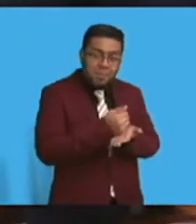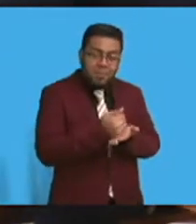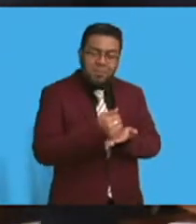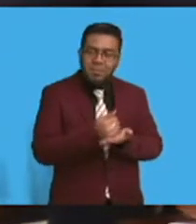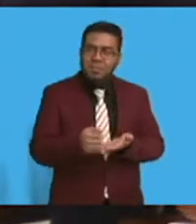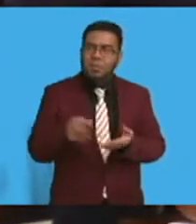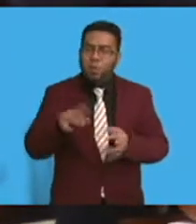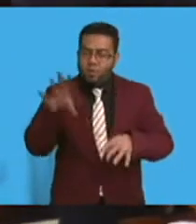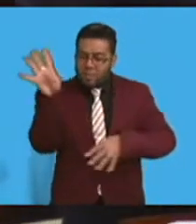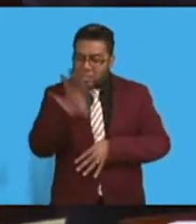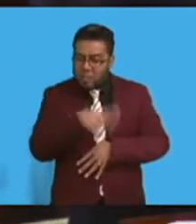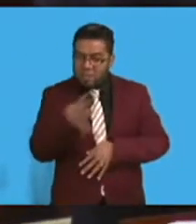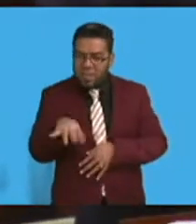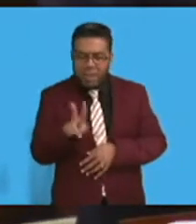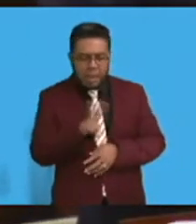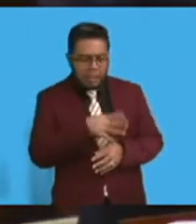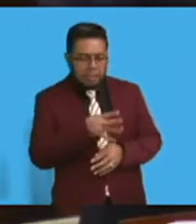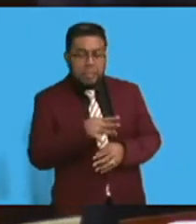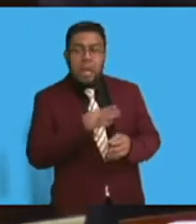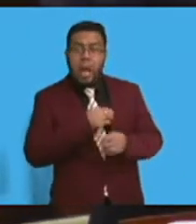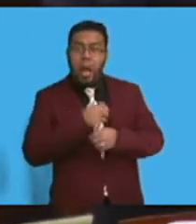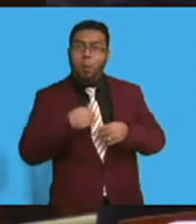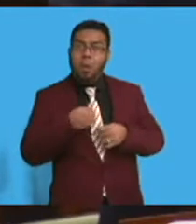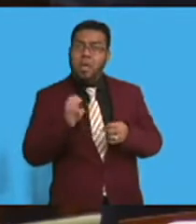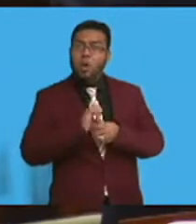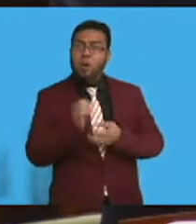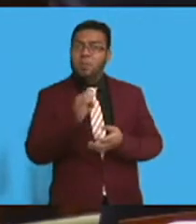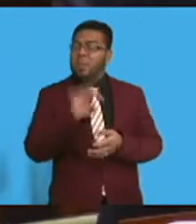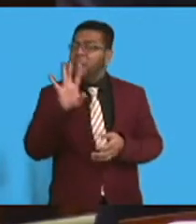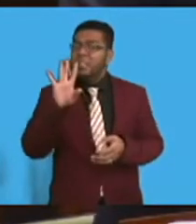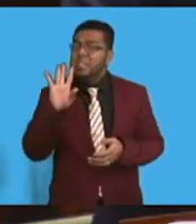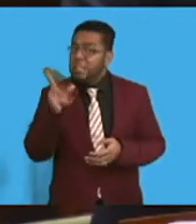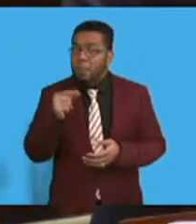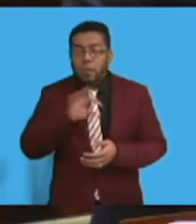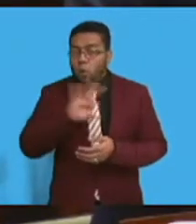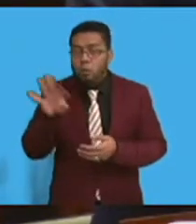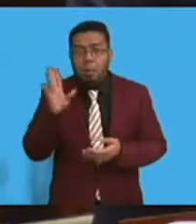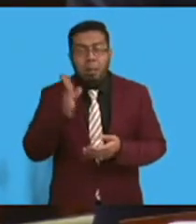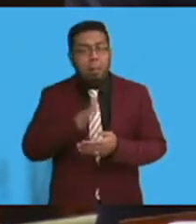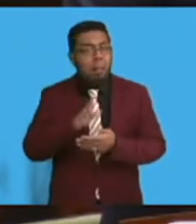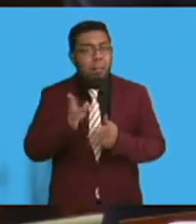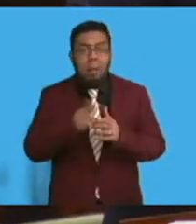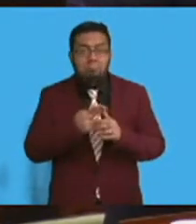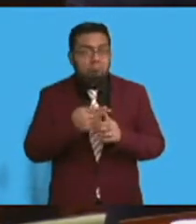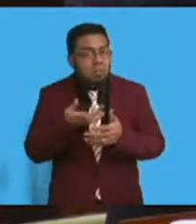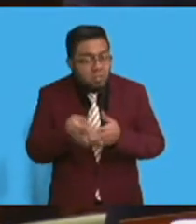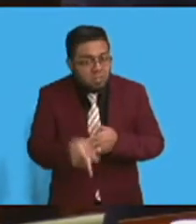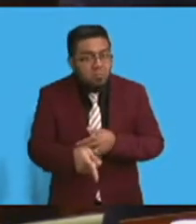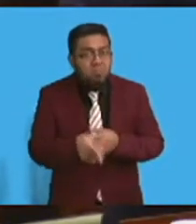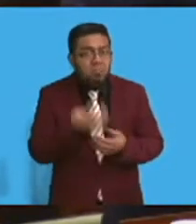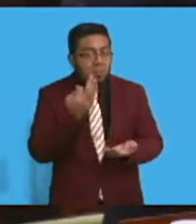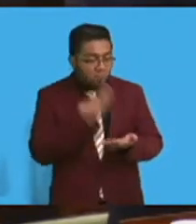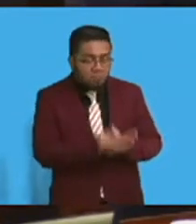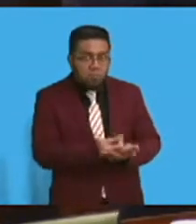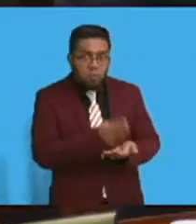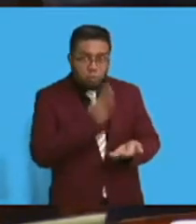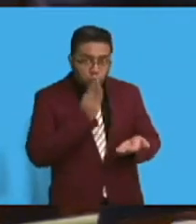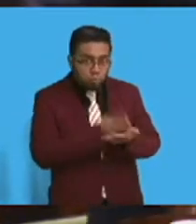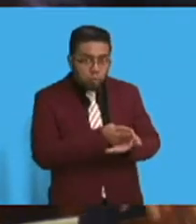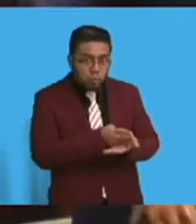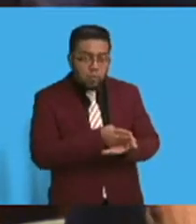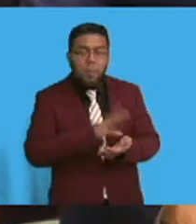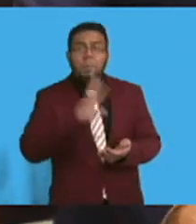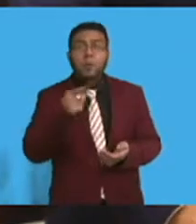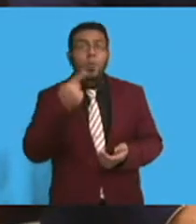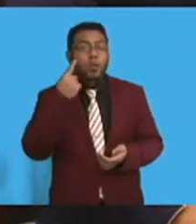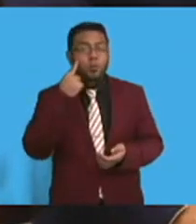regularly survey and assess our economy. Some may not like these facts, Madam Speaker, because they don't bode well for their own political future. But when ordinary